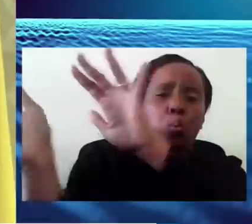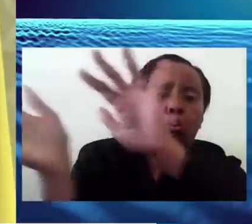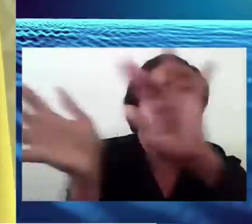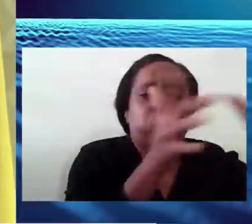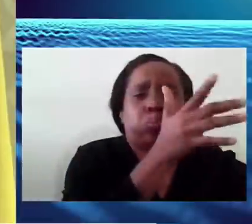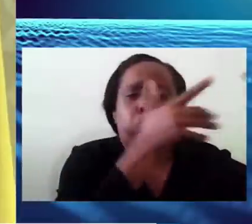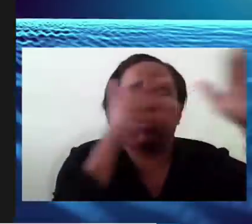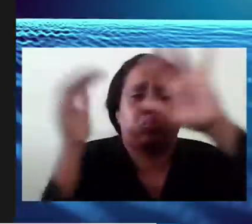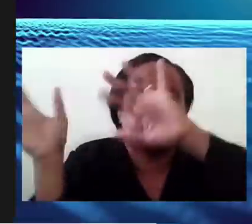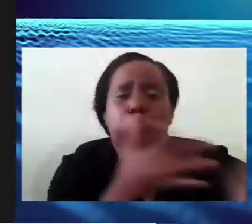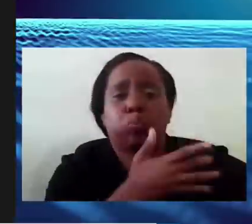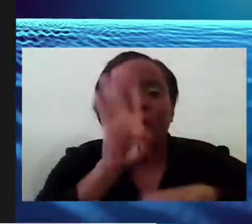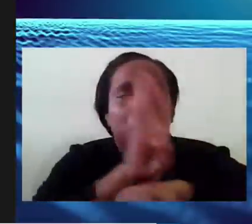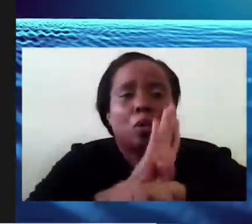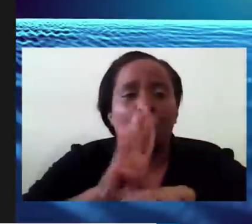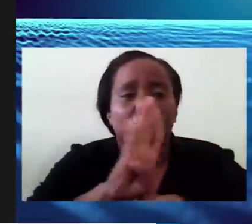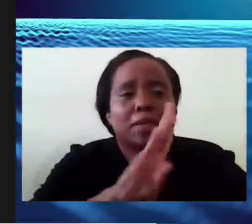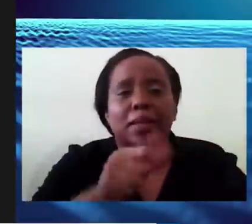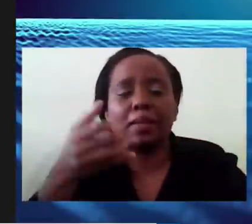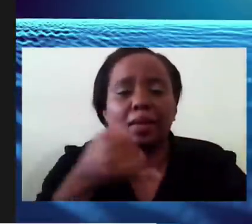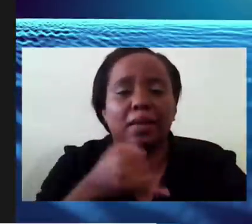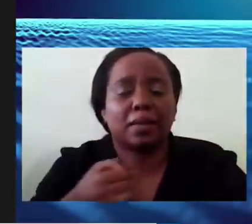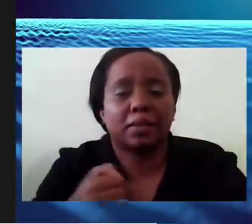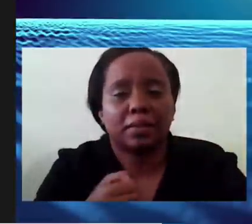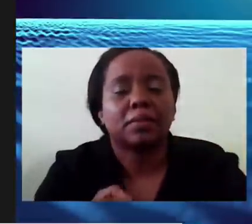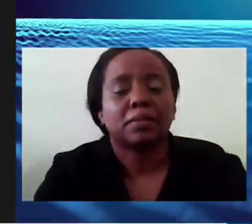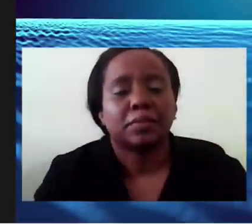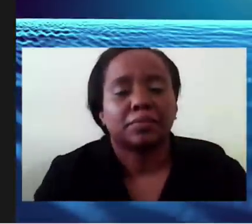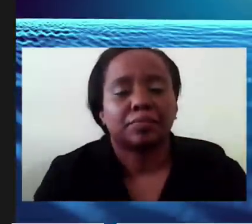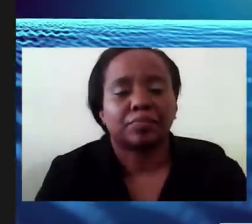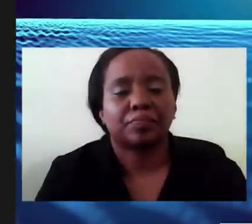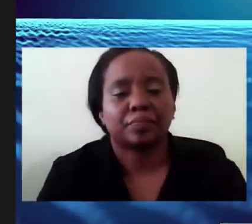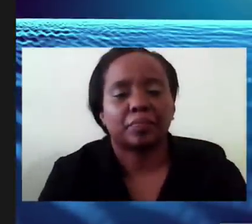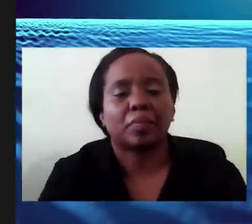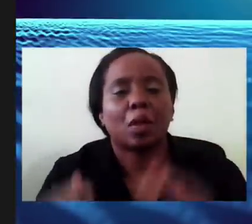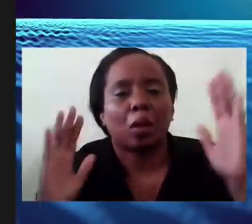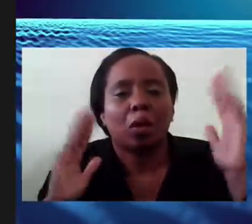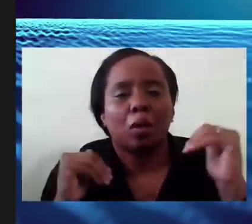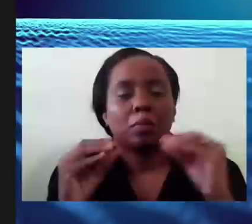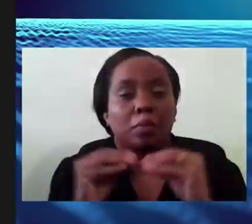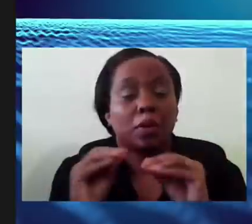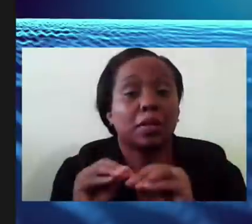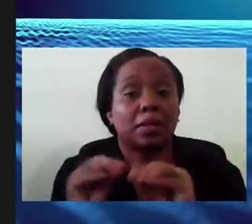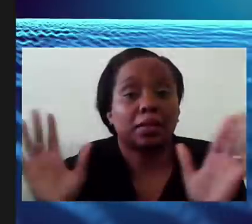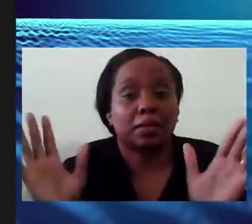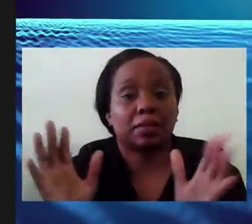islands. So I hope this, you know, that makes things a bit clearer for everyone.